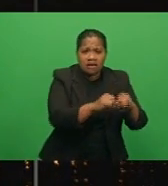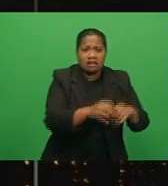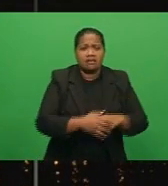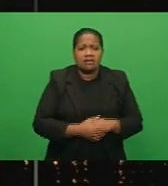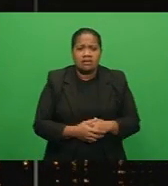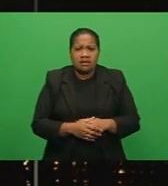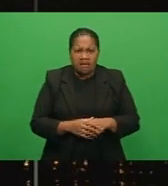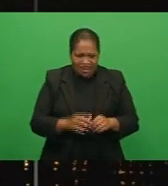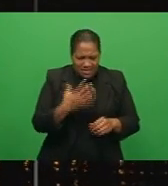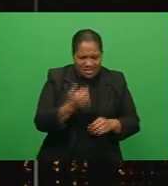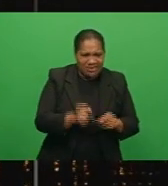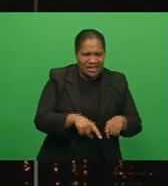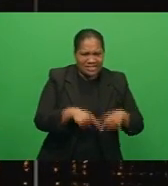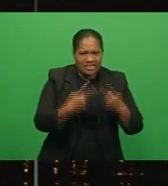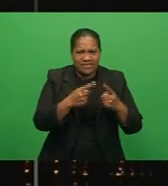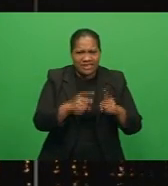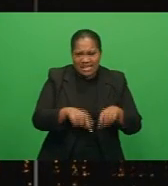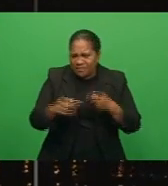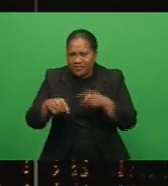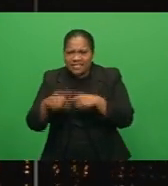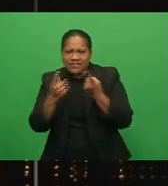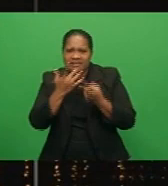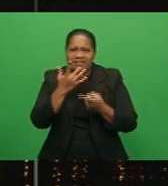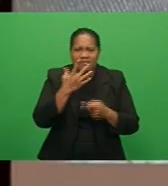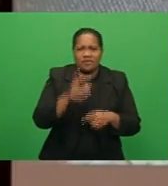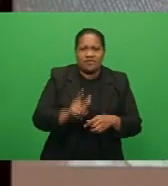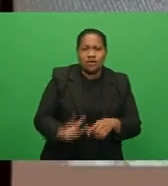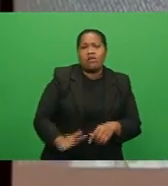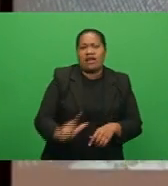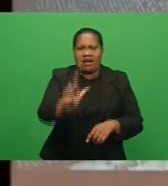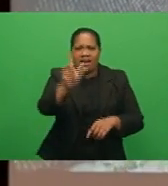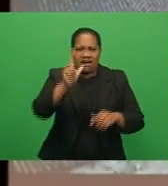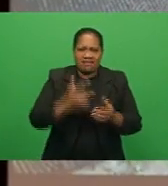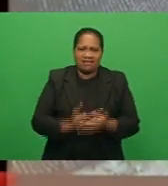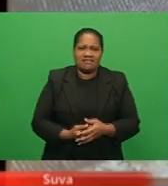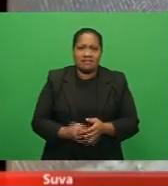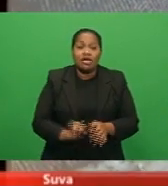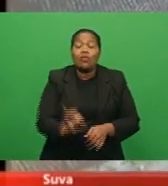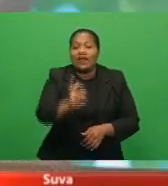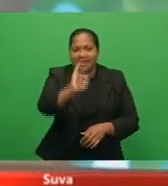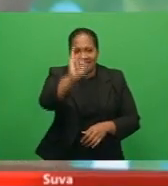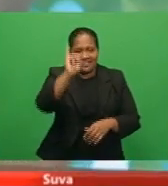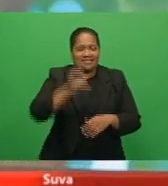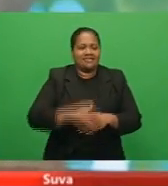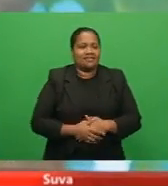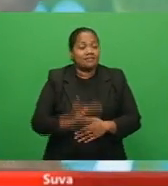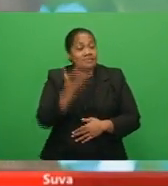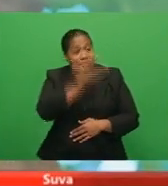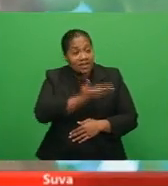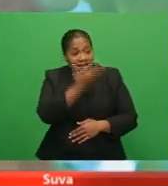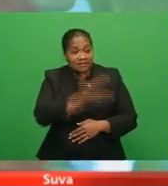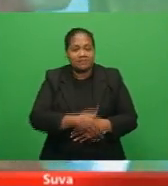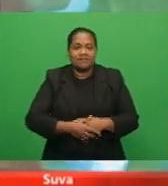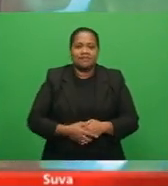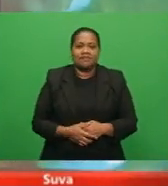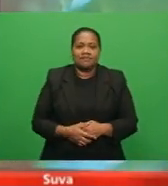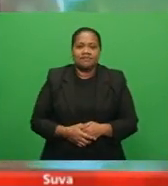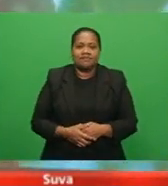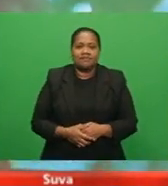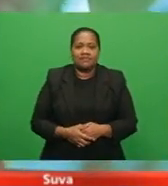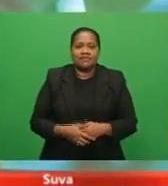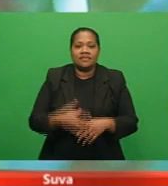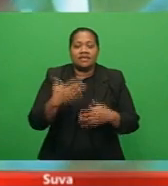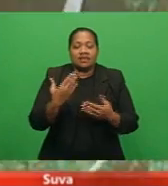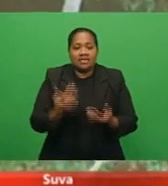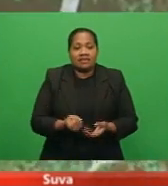the native one. Sainiani Mboilo reports. The giant invasive iguanas are degrading the land in Taveuni as